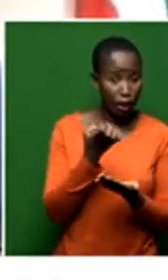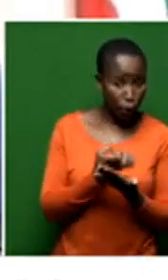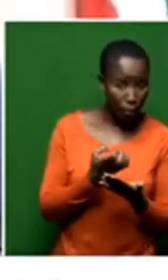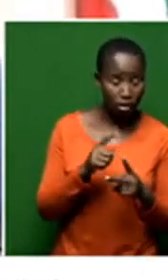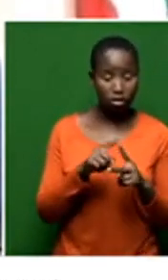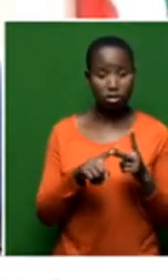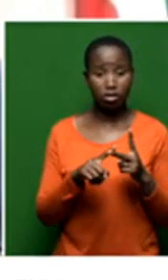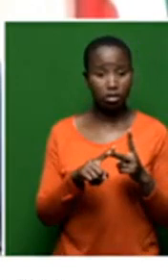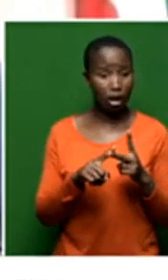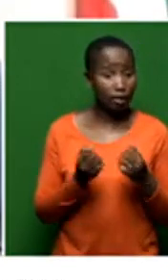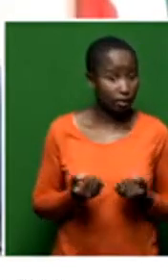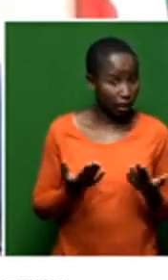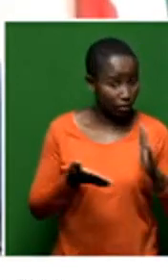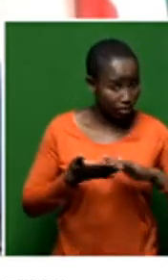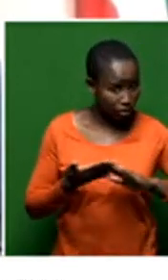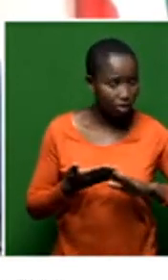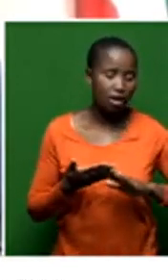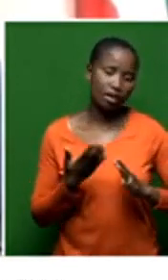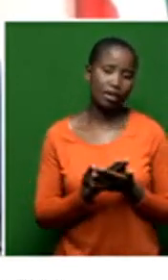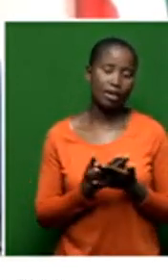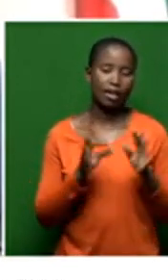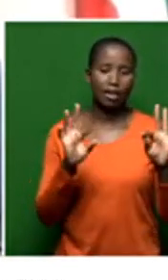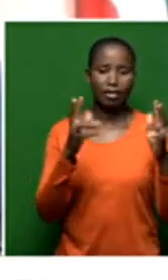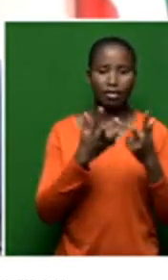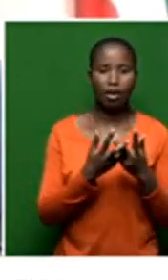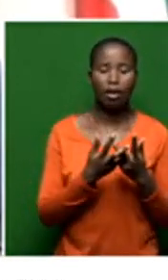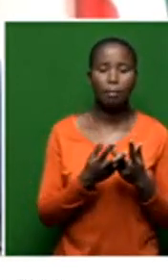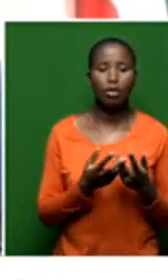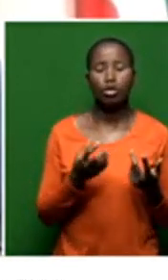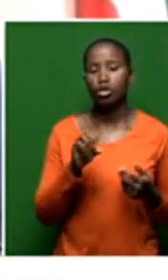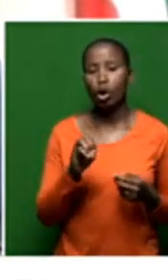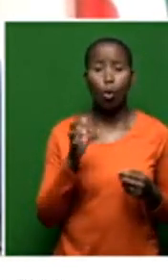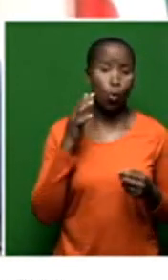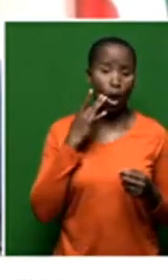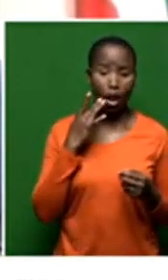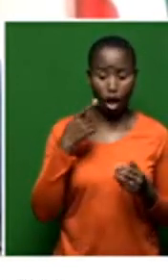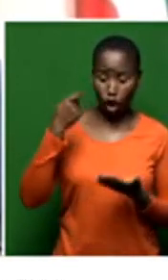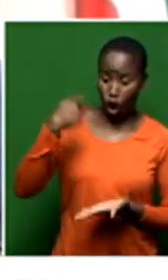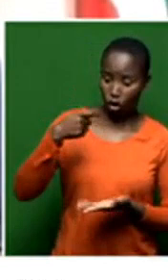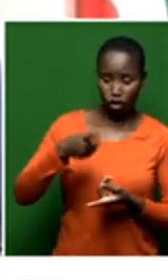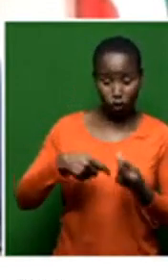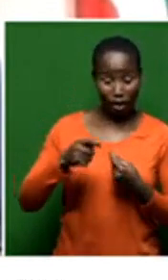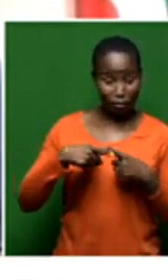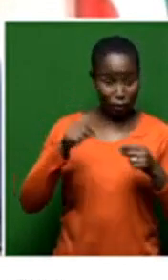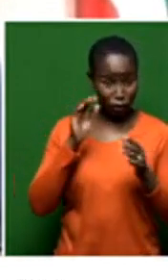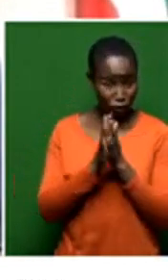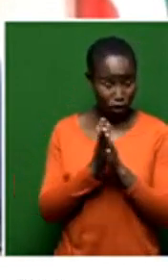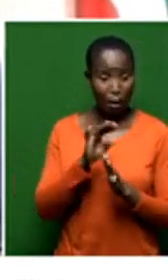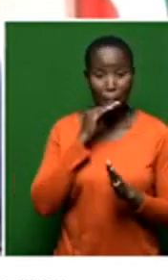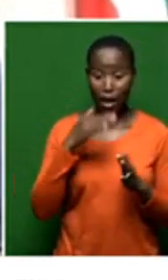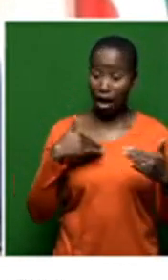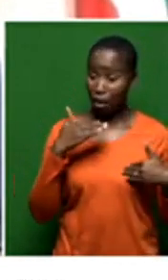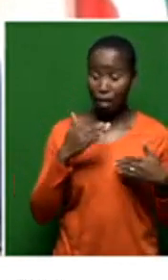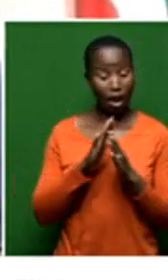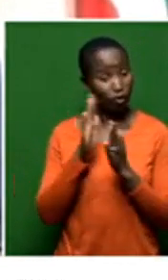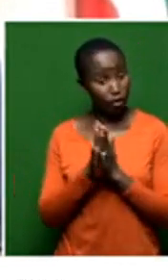out services as soon as possible. So I don't think once the auction is concluded, all the administrative processes are done and